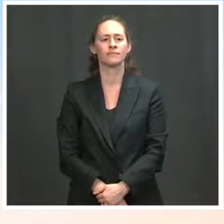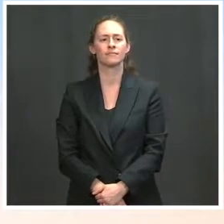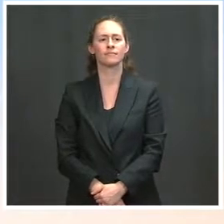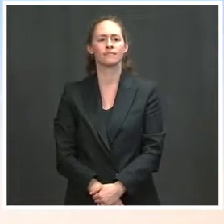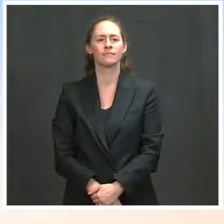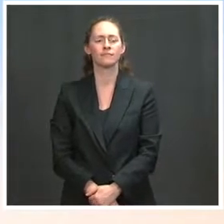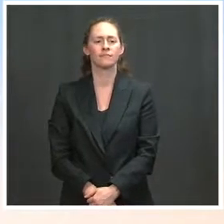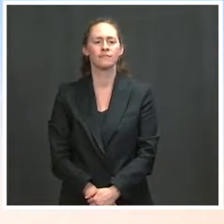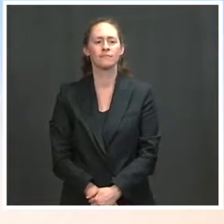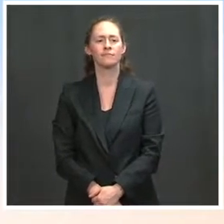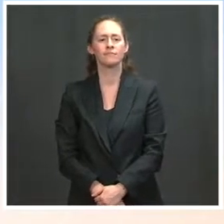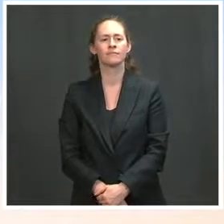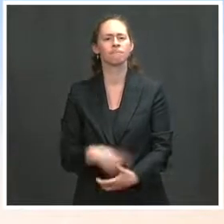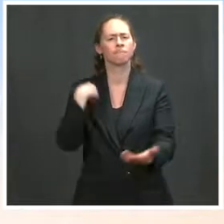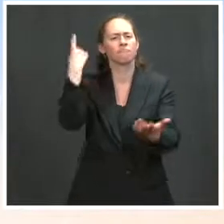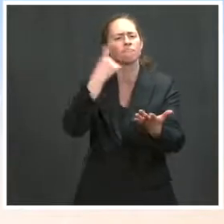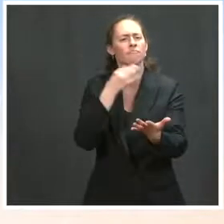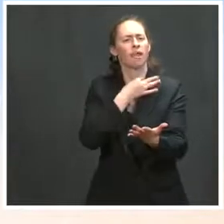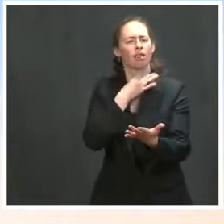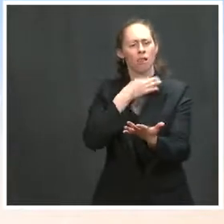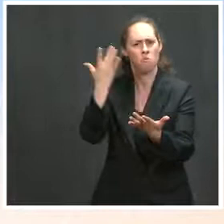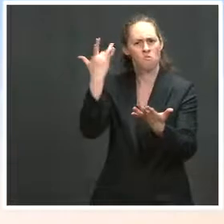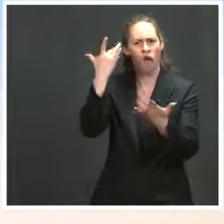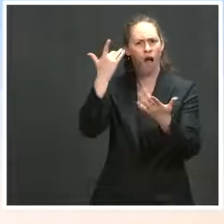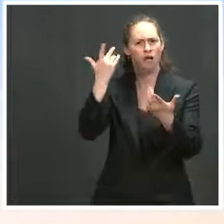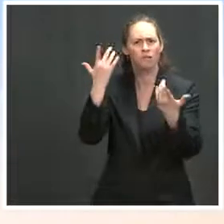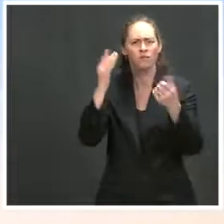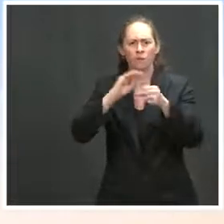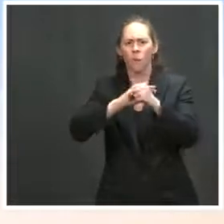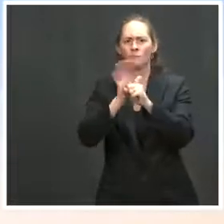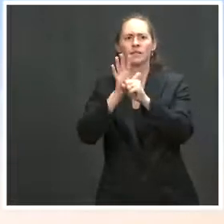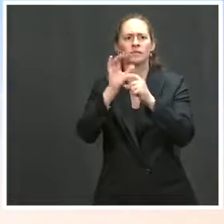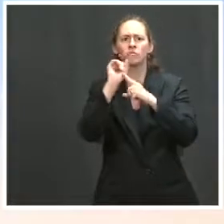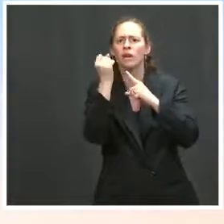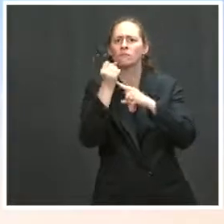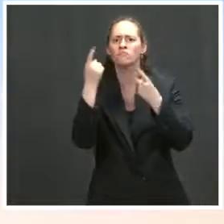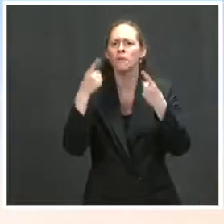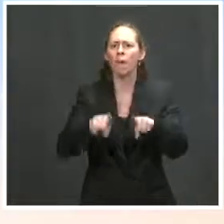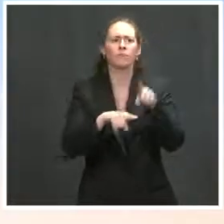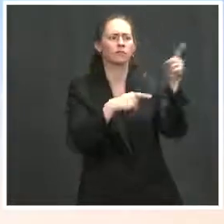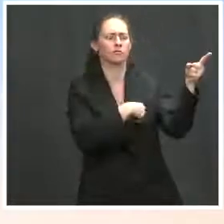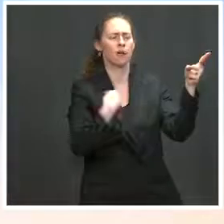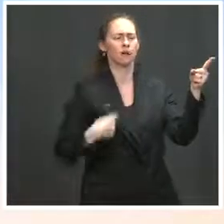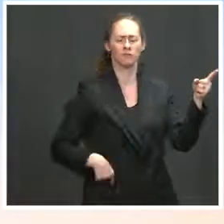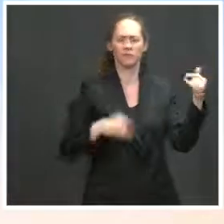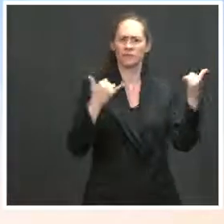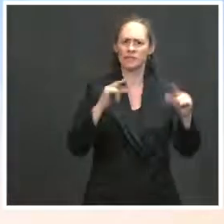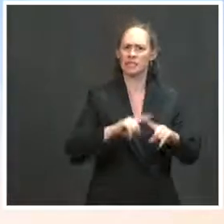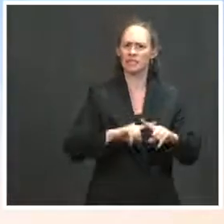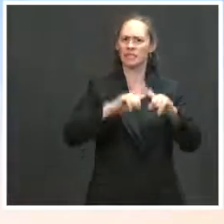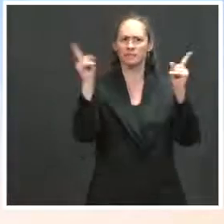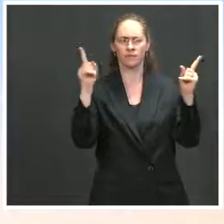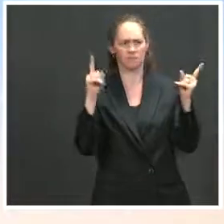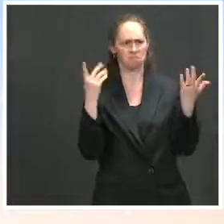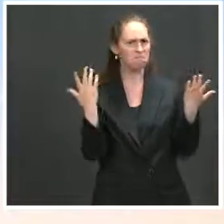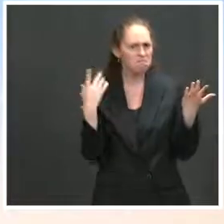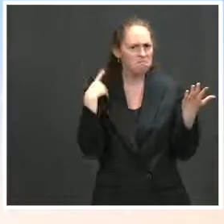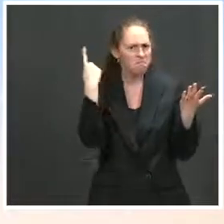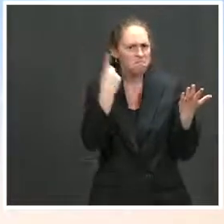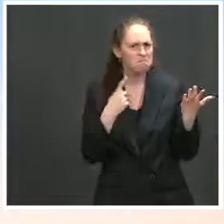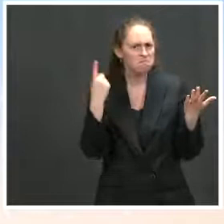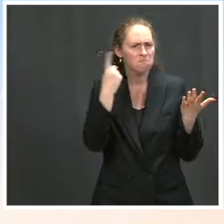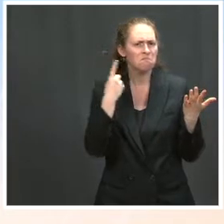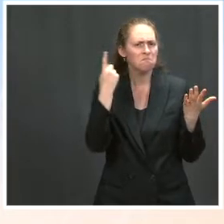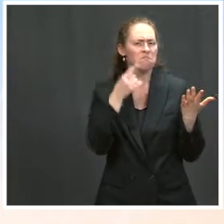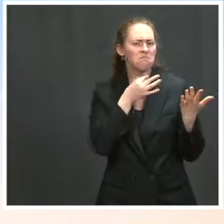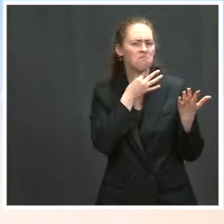COVID, on the China lab situation, and some of the other questions as well. It seems to me, despite your response to Phil, that it's clear that at least